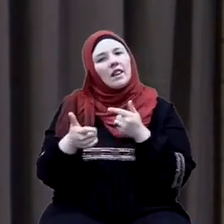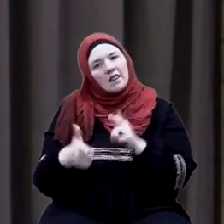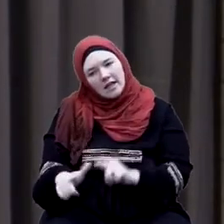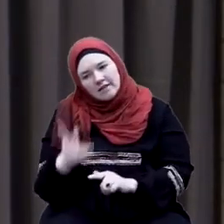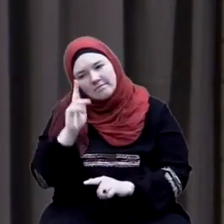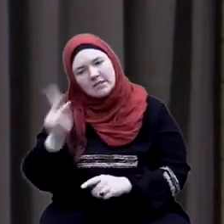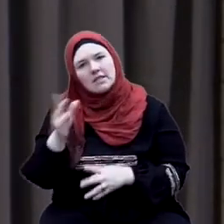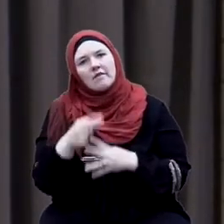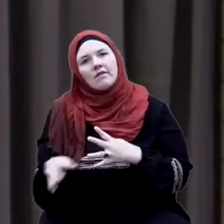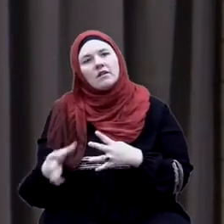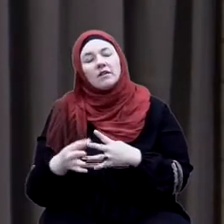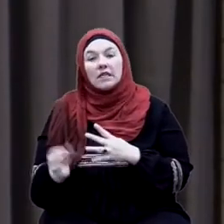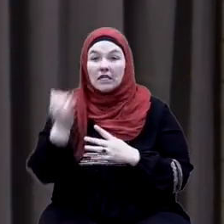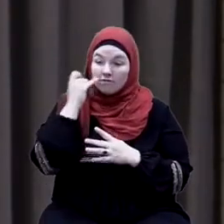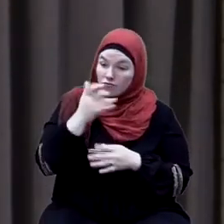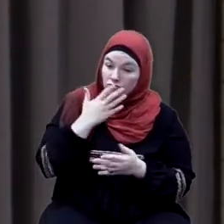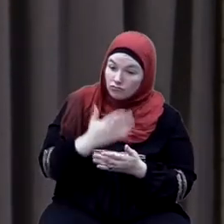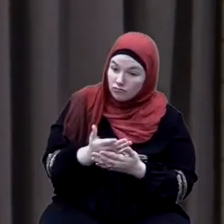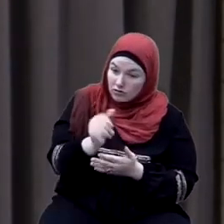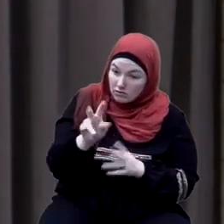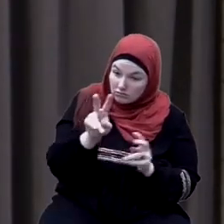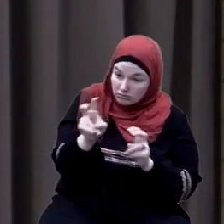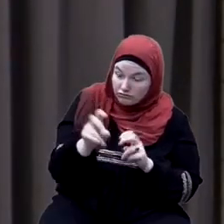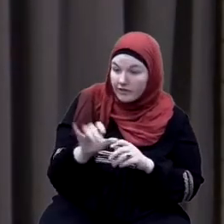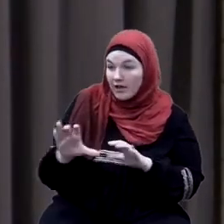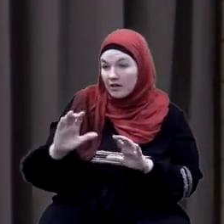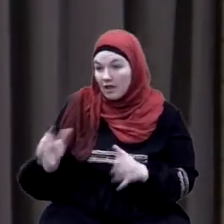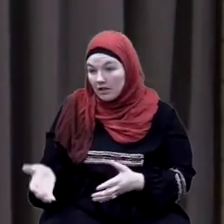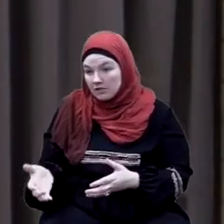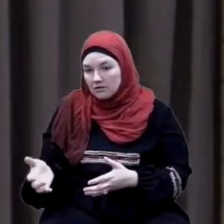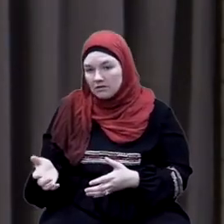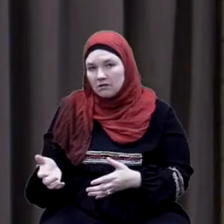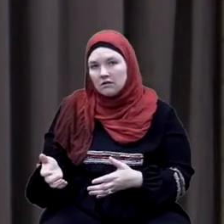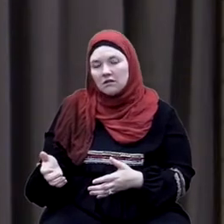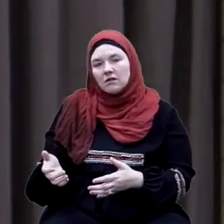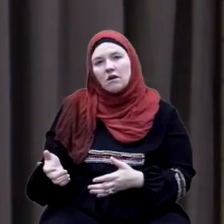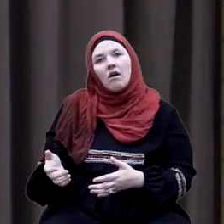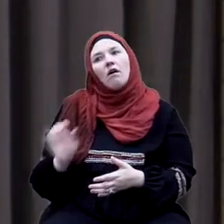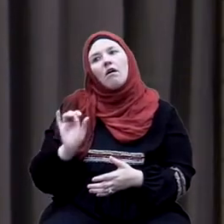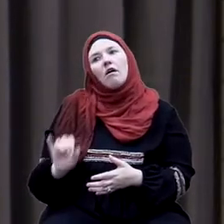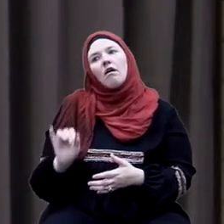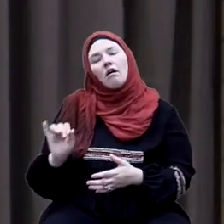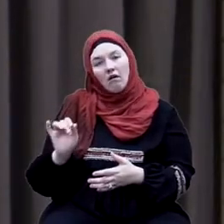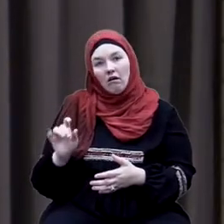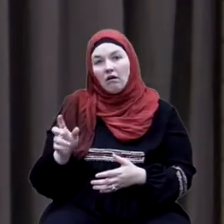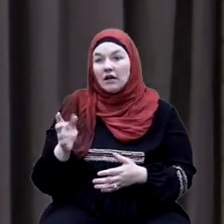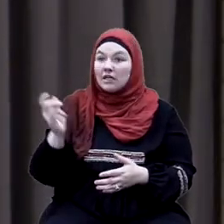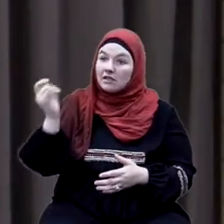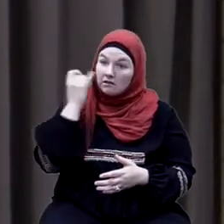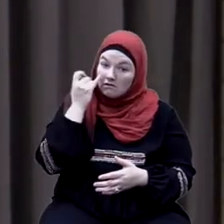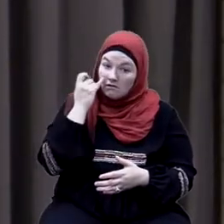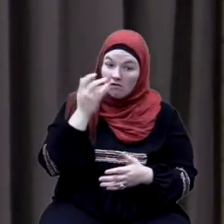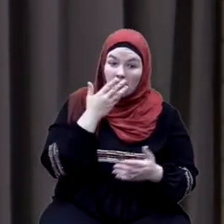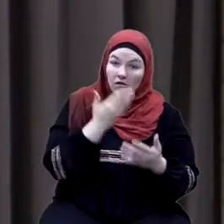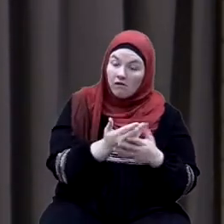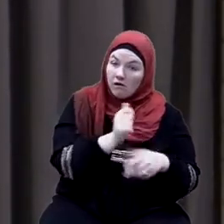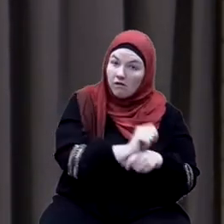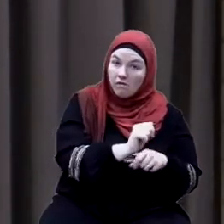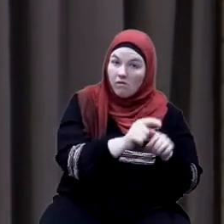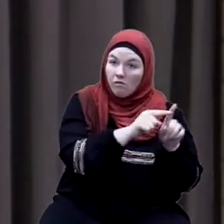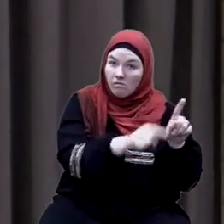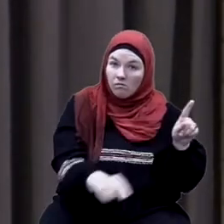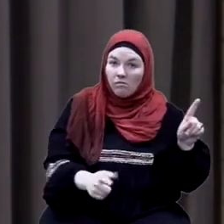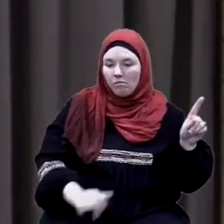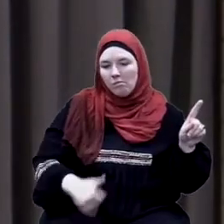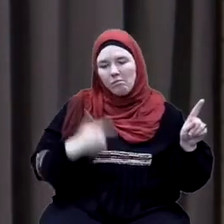venues, that if you are good in that subject or that subject, that's where it takes you. This is the profession it gives you, and this is the